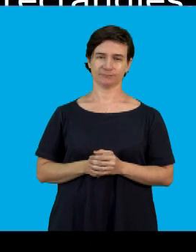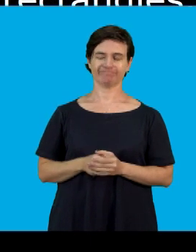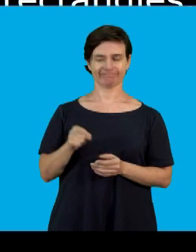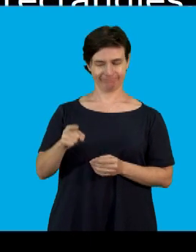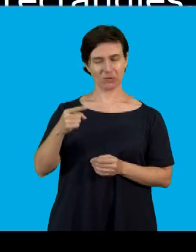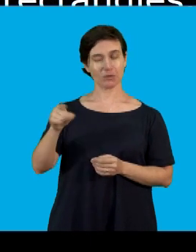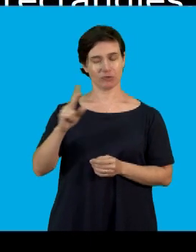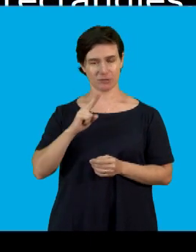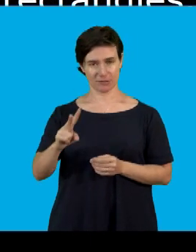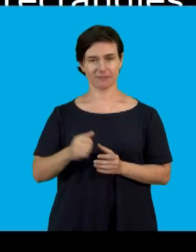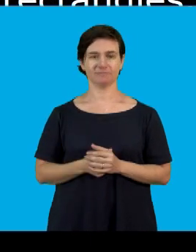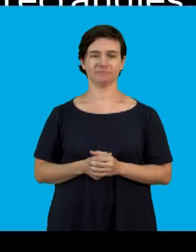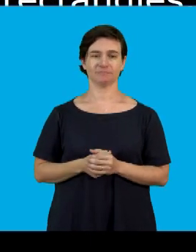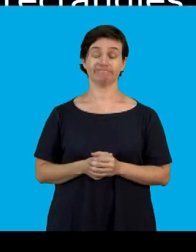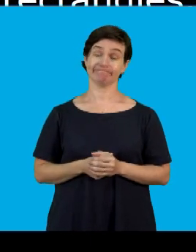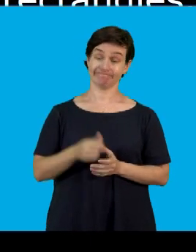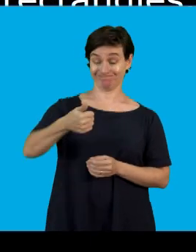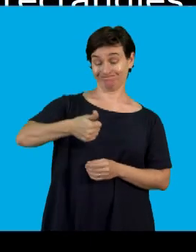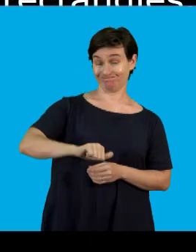bar graph. It's the correct answer.